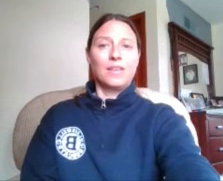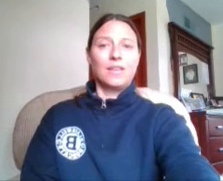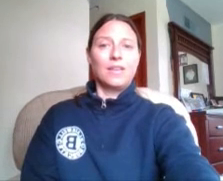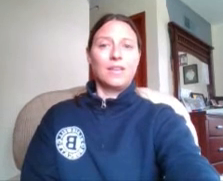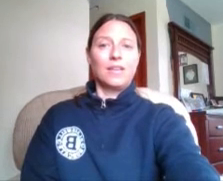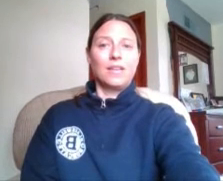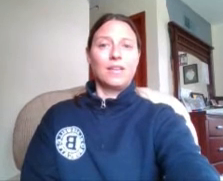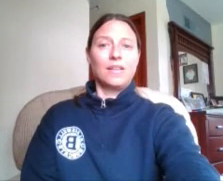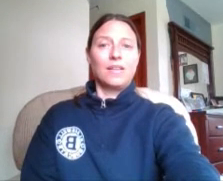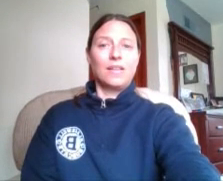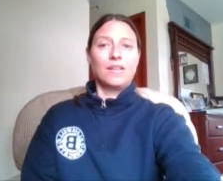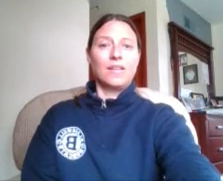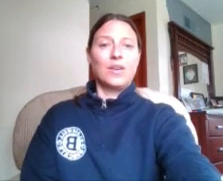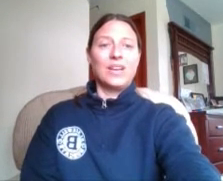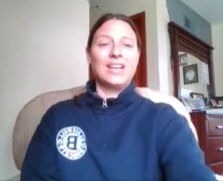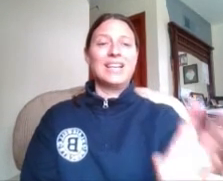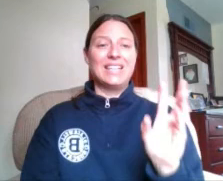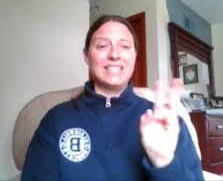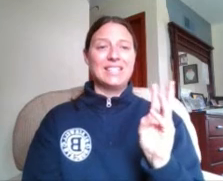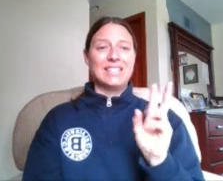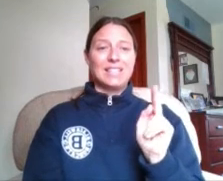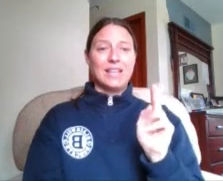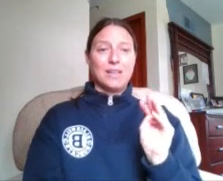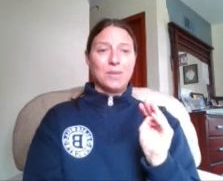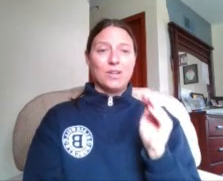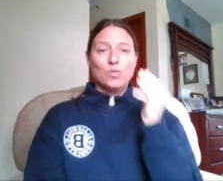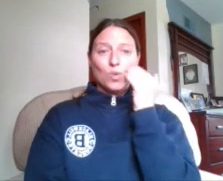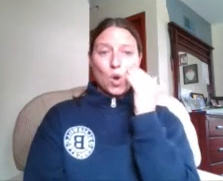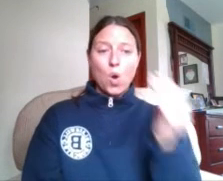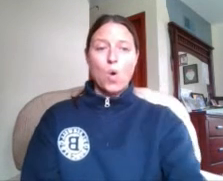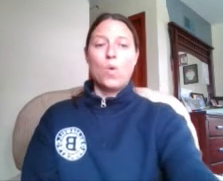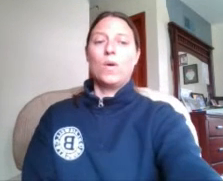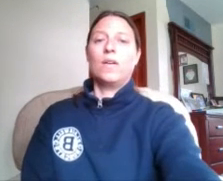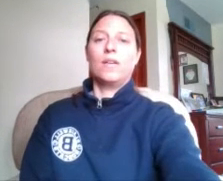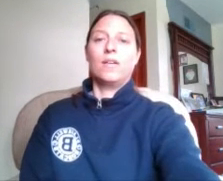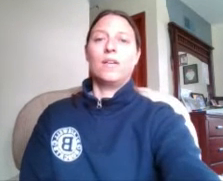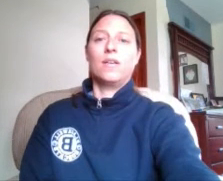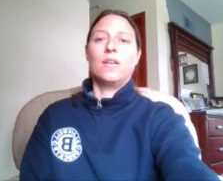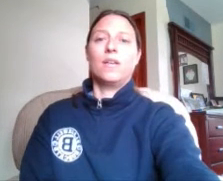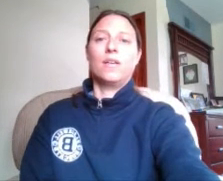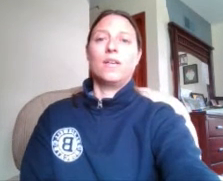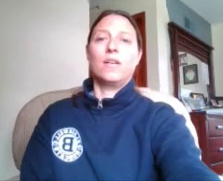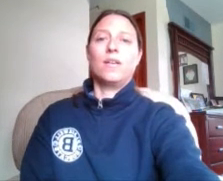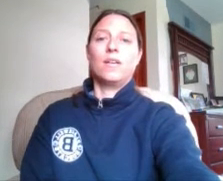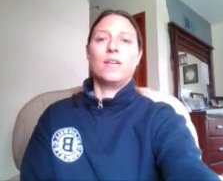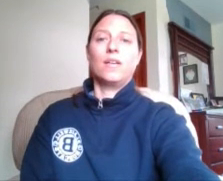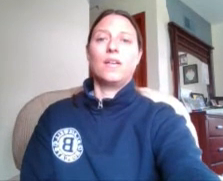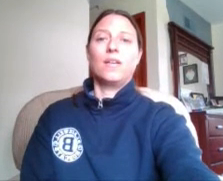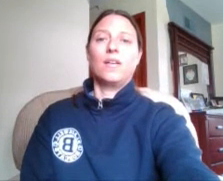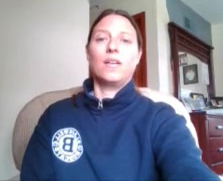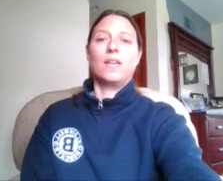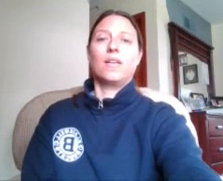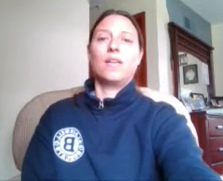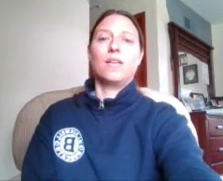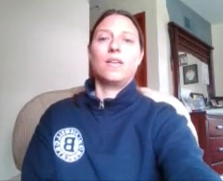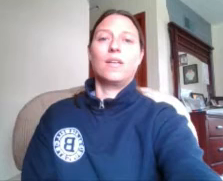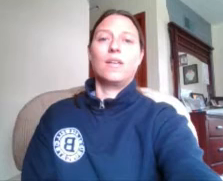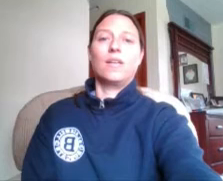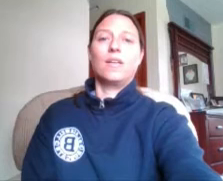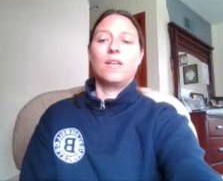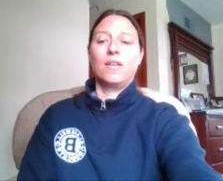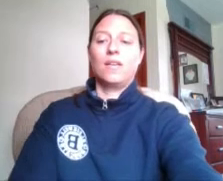kilometers. And we know that because it has the most amount of dots above the number. It's the tallest stack on the dot